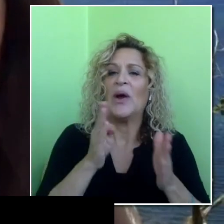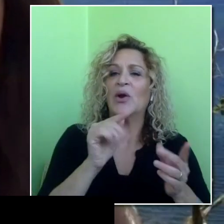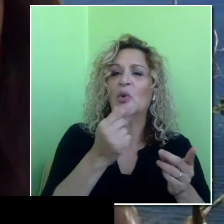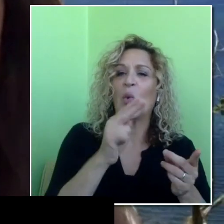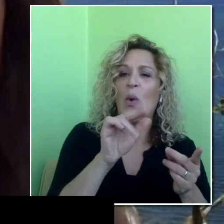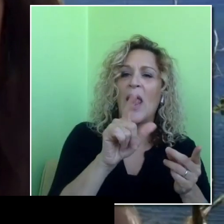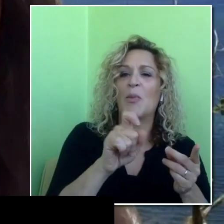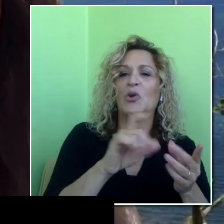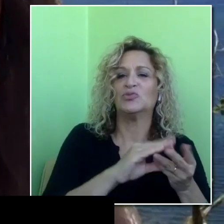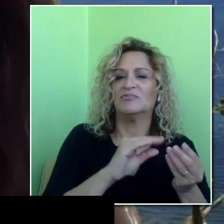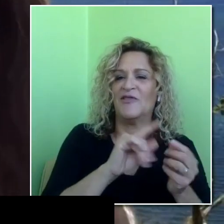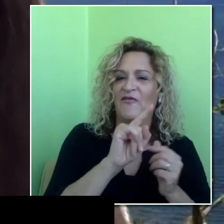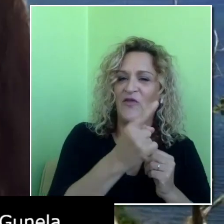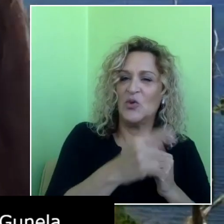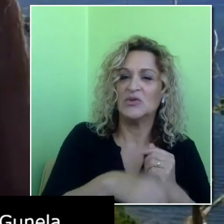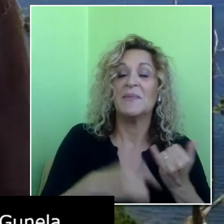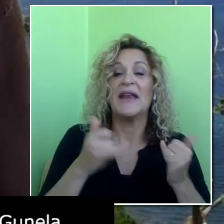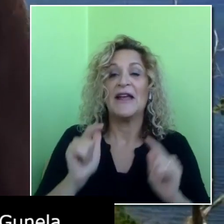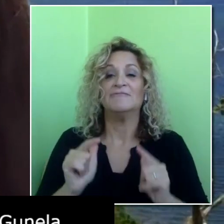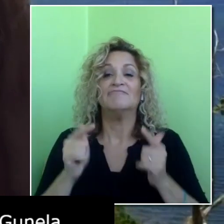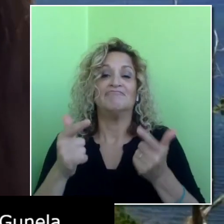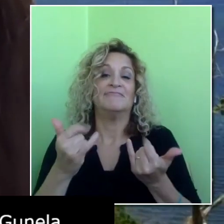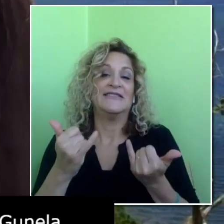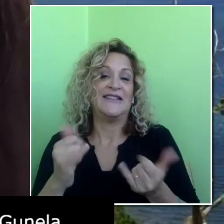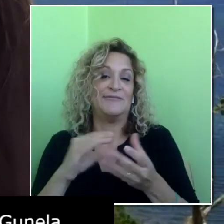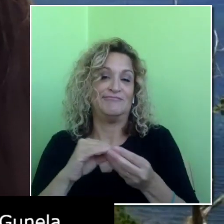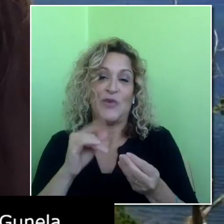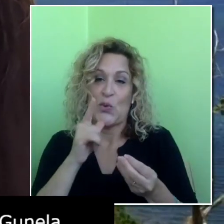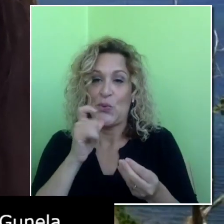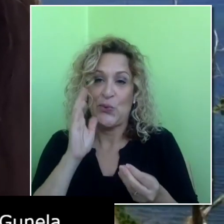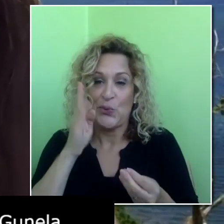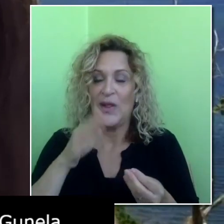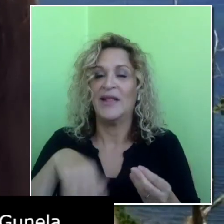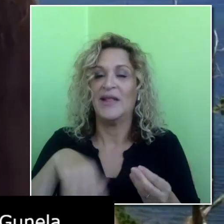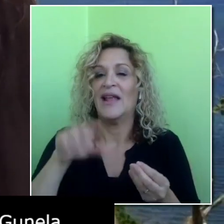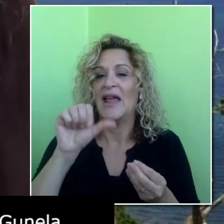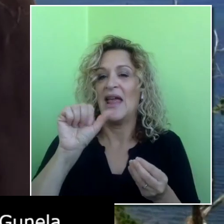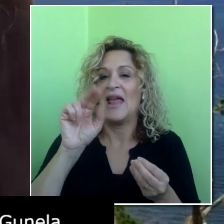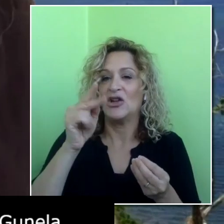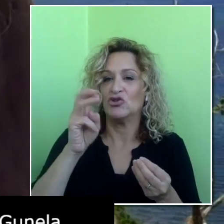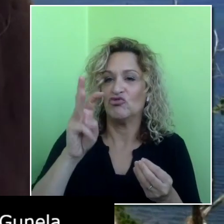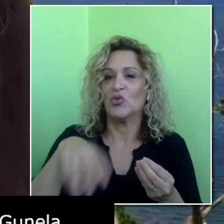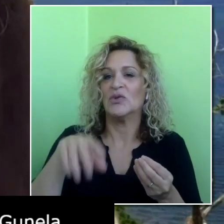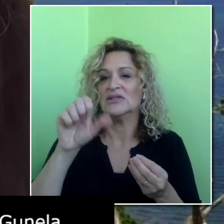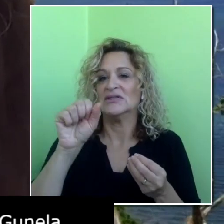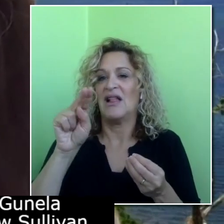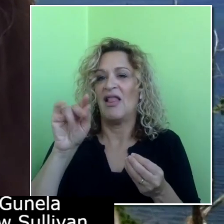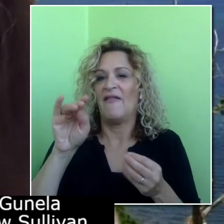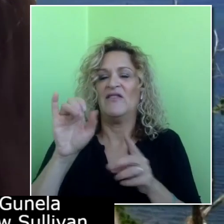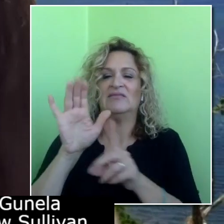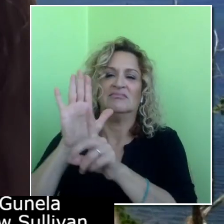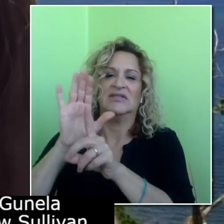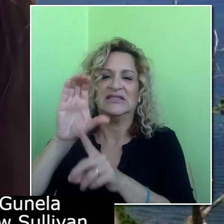Andrew Sullivan, who is President and CEO of the Internet Society, who has written the foreword to it.